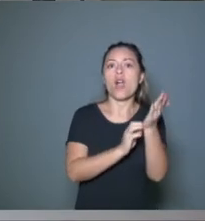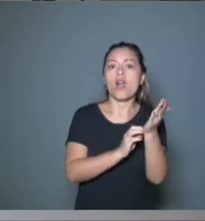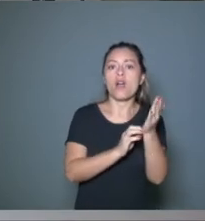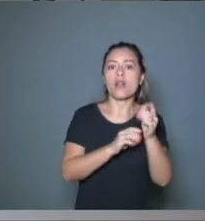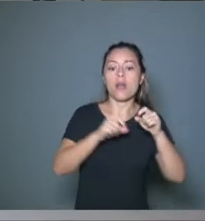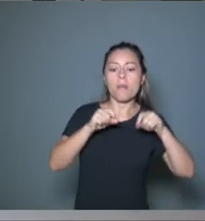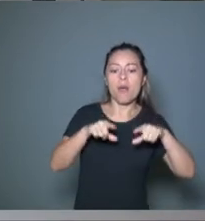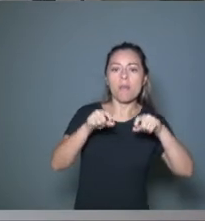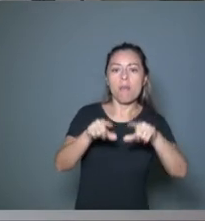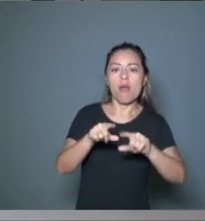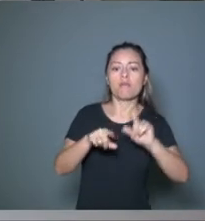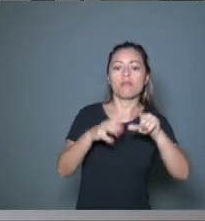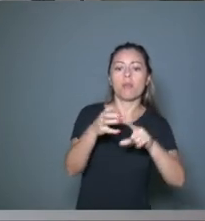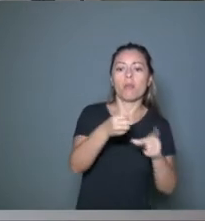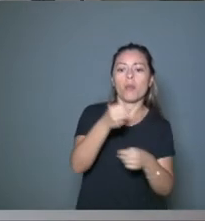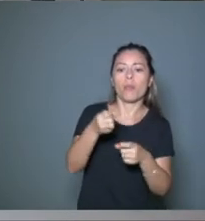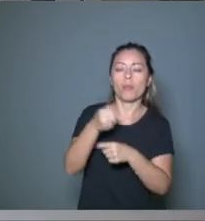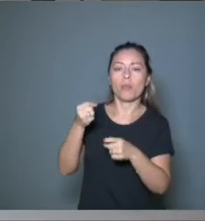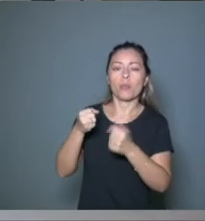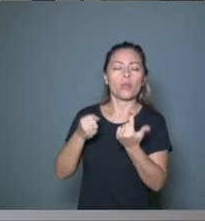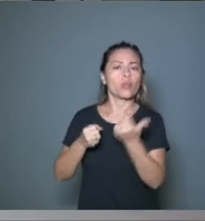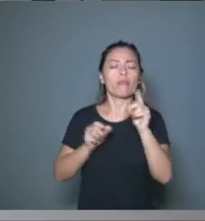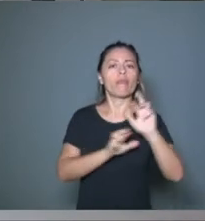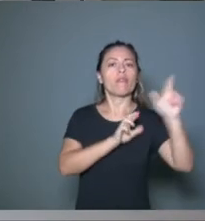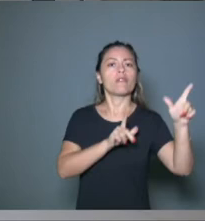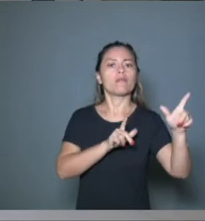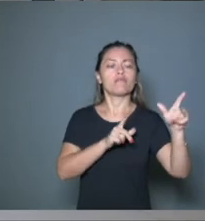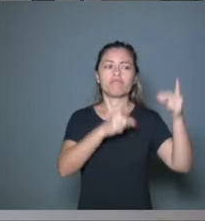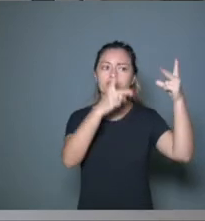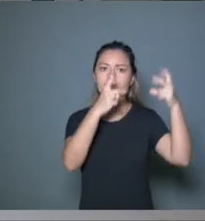going beyond just crop.